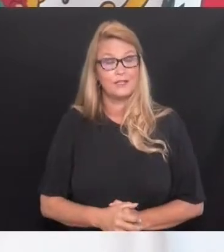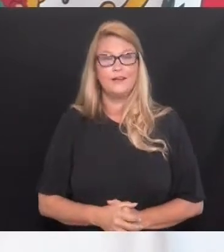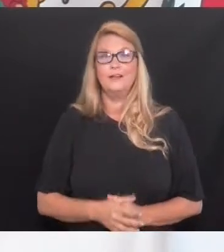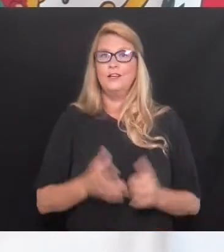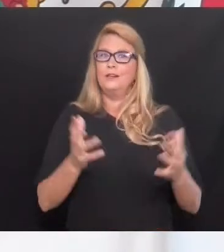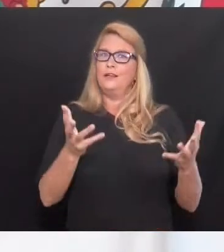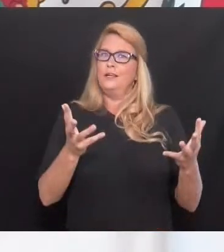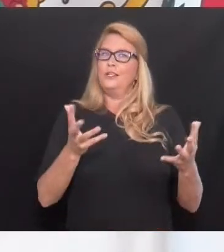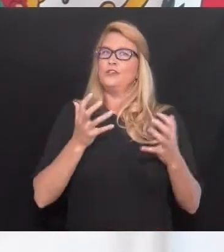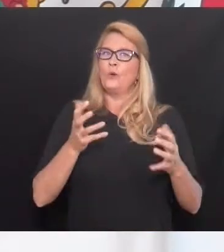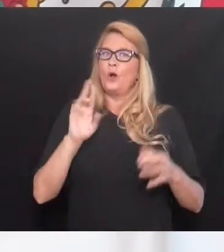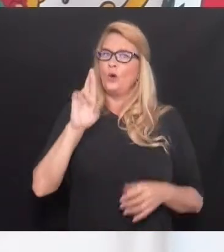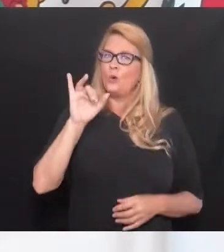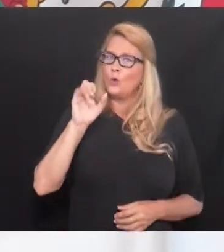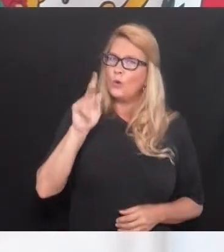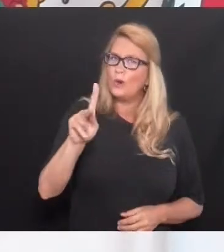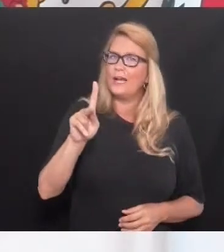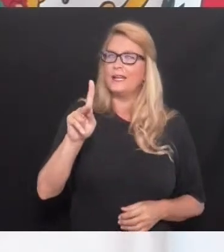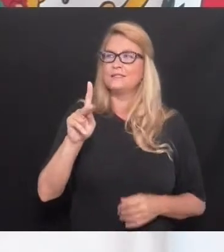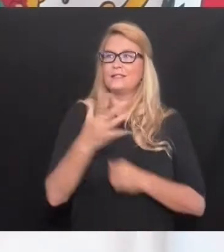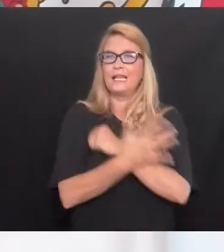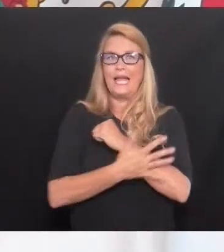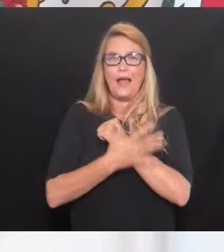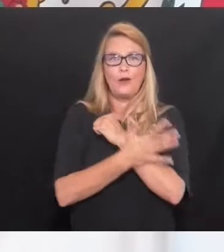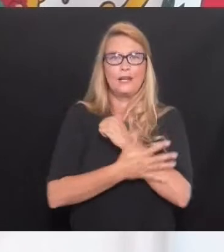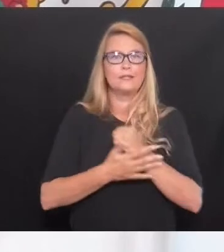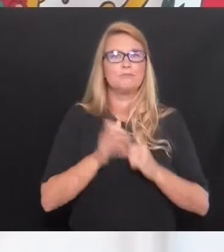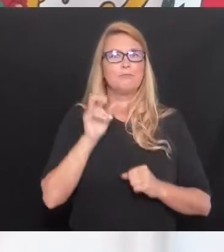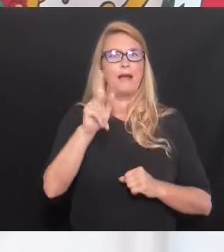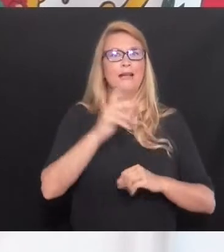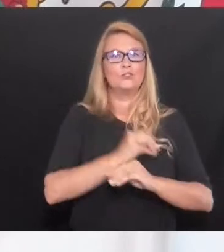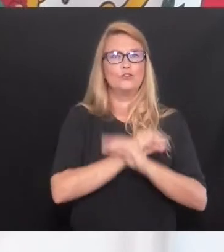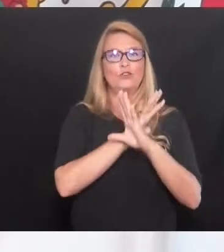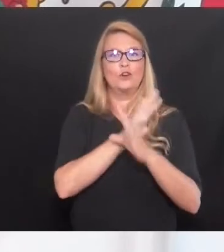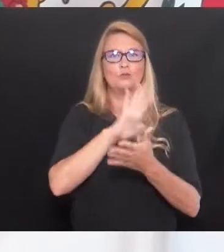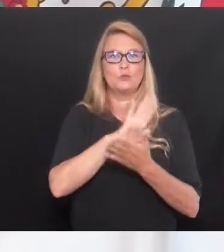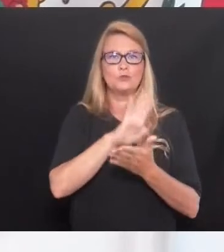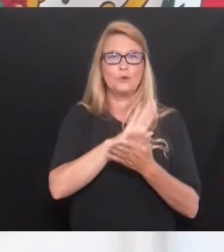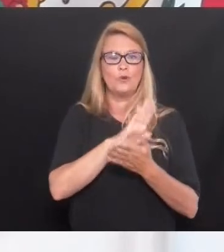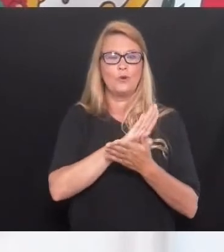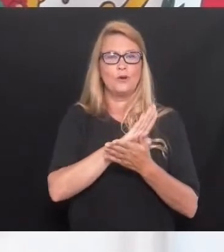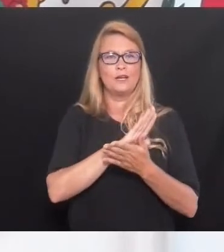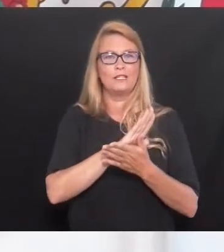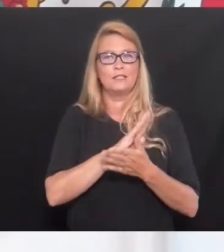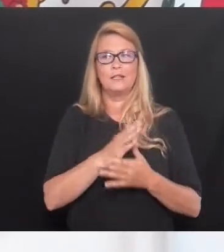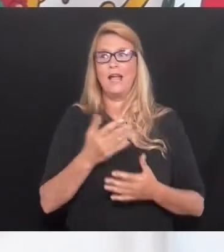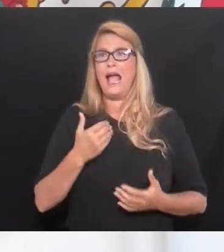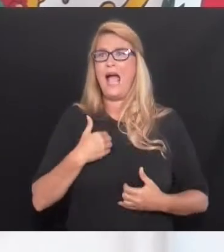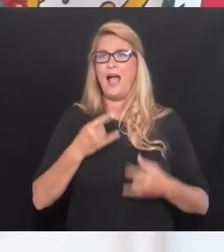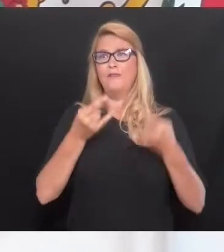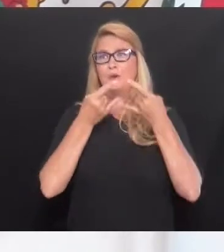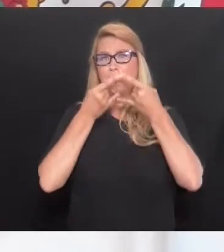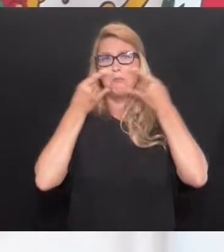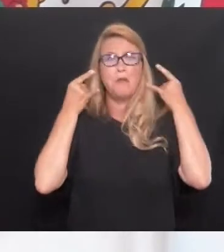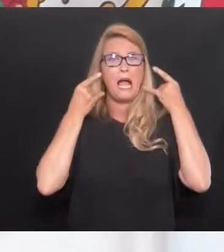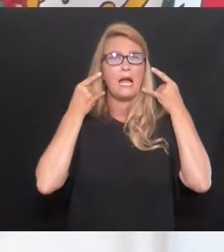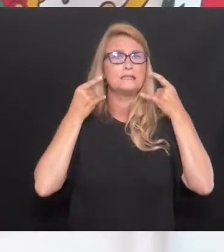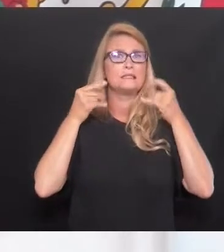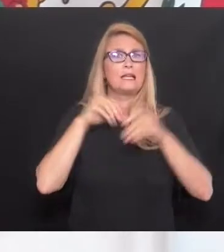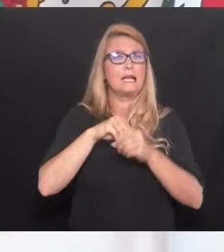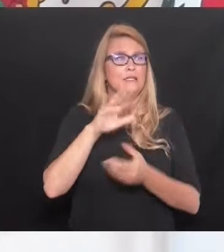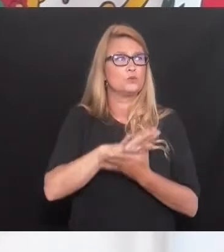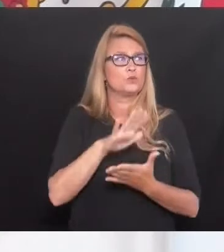chance with counties saying, no, we've got to go virtual? Do we want to take the chance of having to wear masks all over the